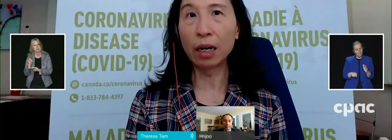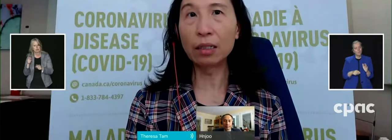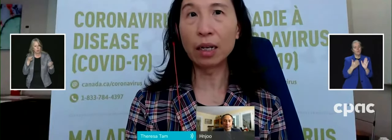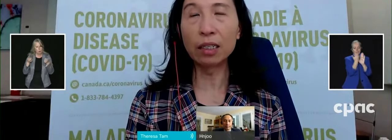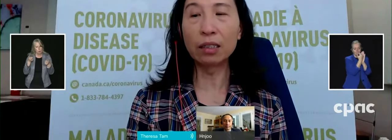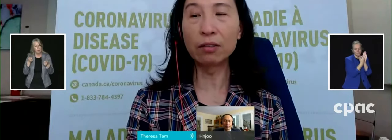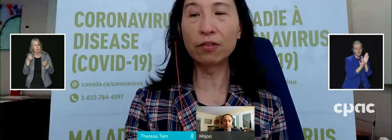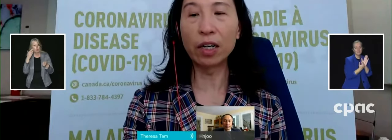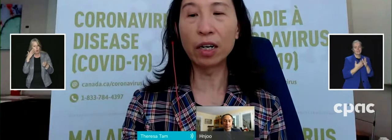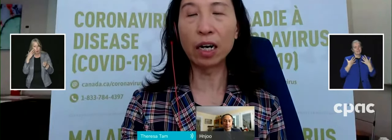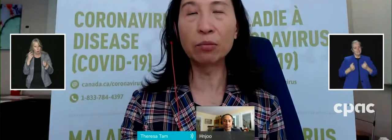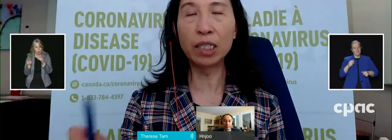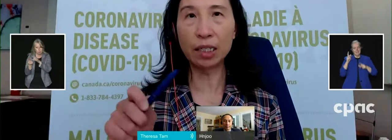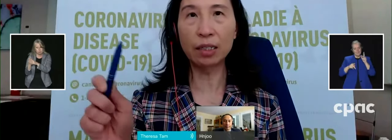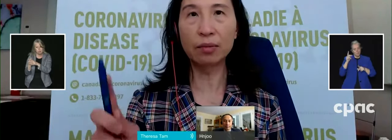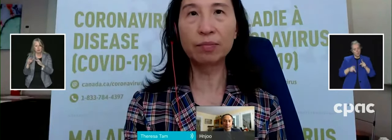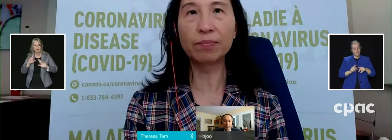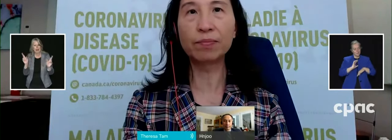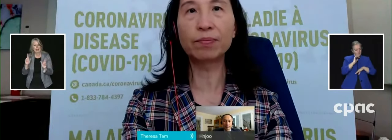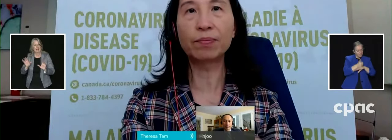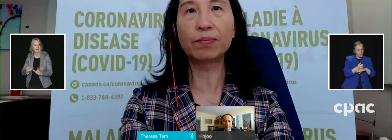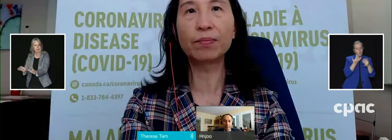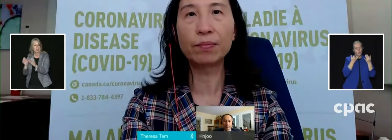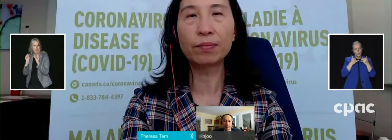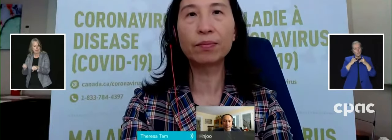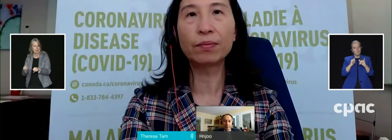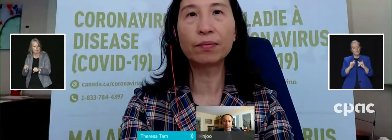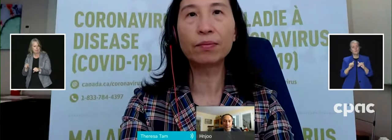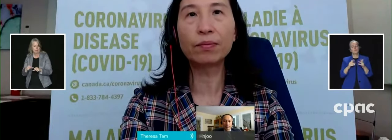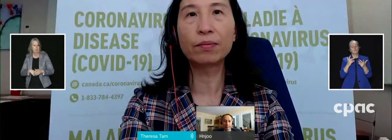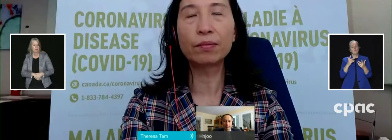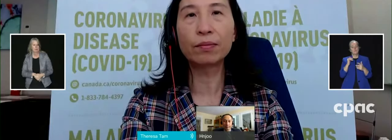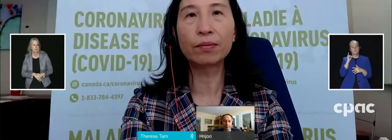any signs of uptick.